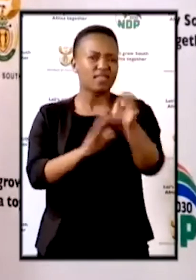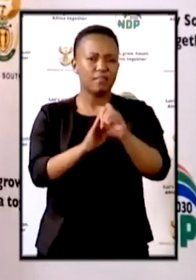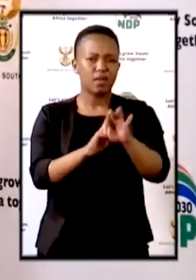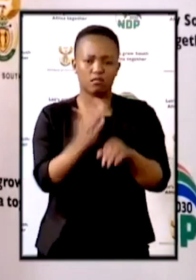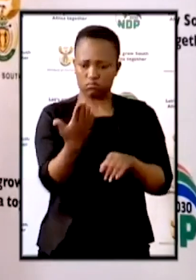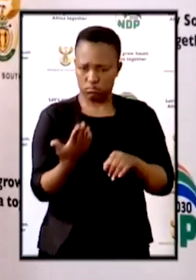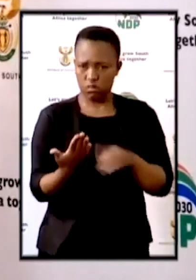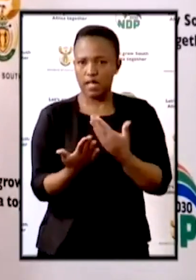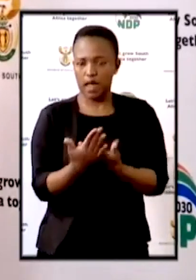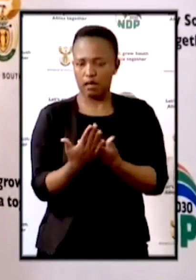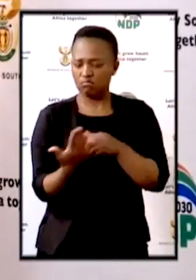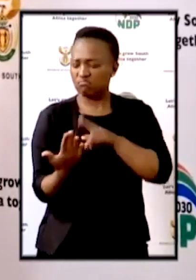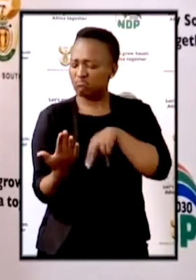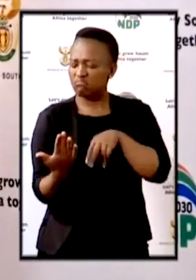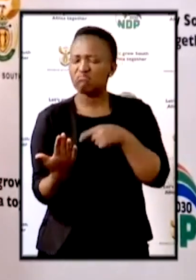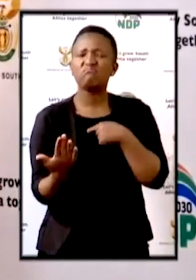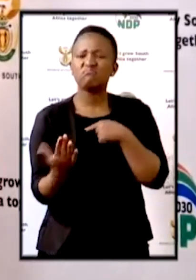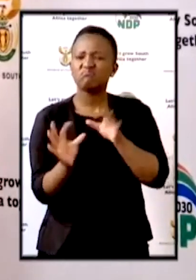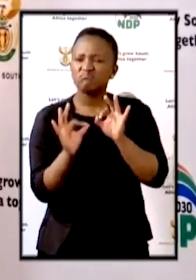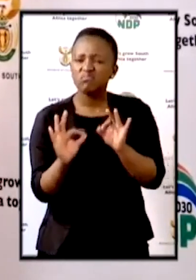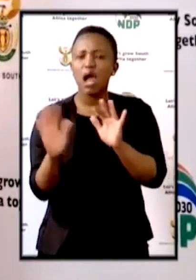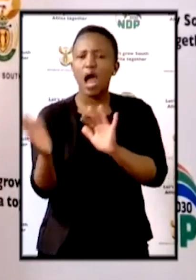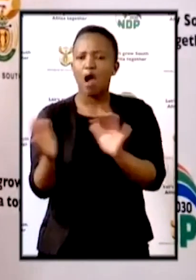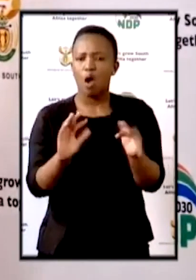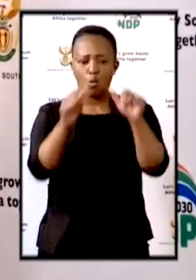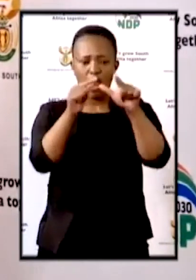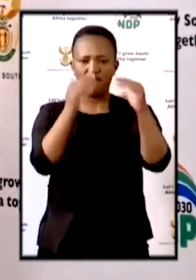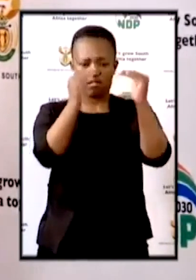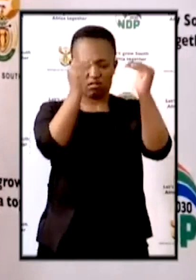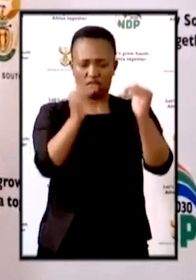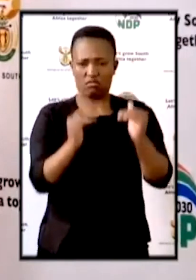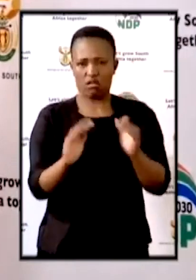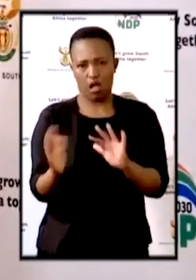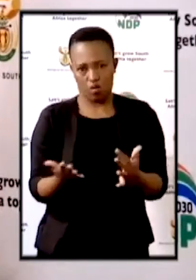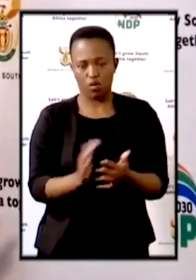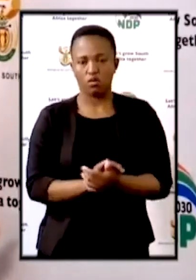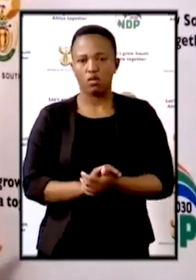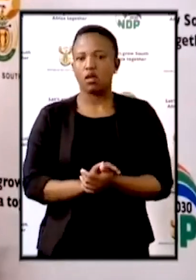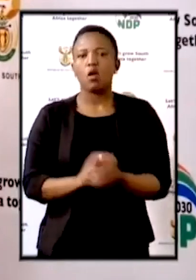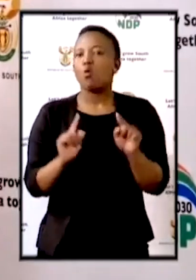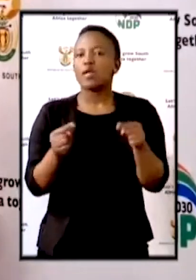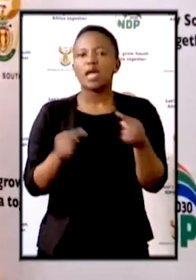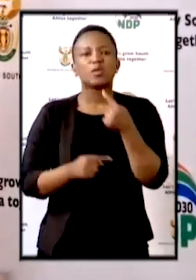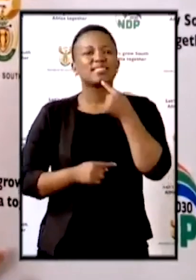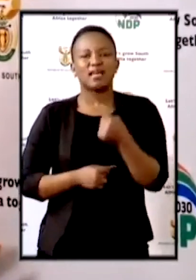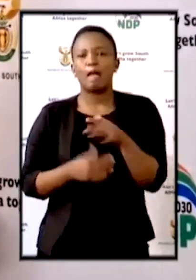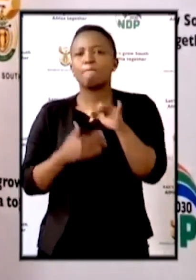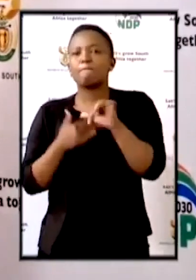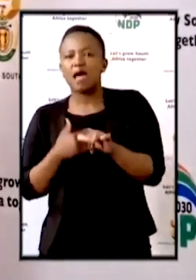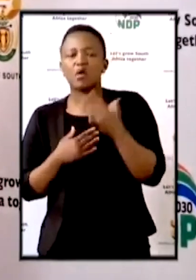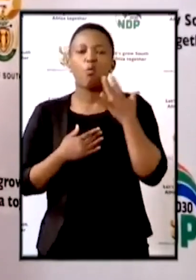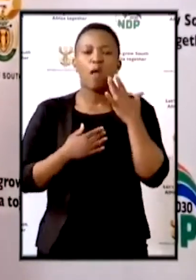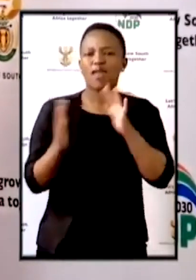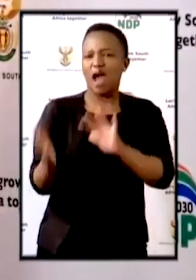can see exactly how we are going. Now, we can't say when then, which month